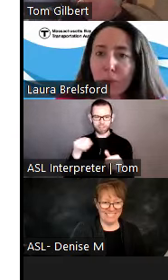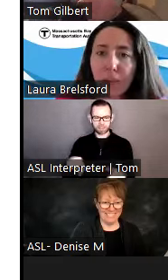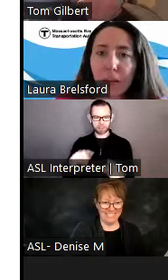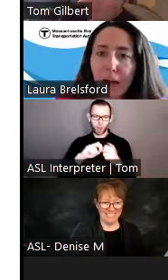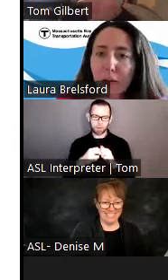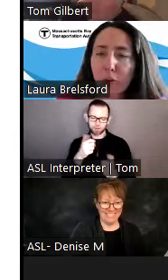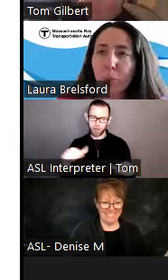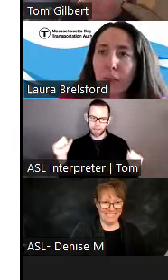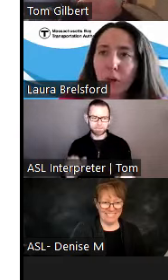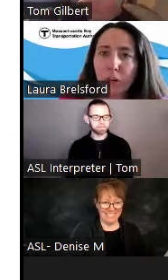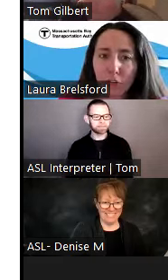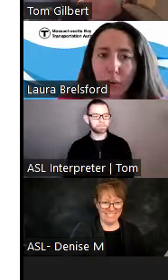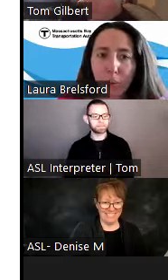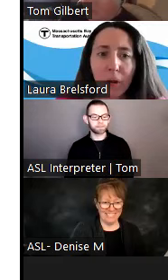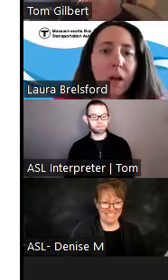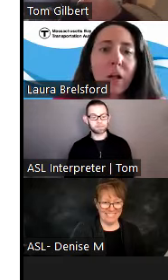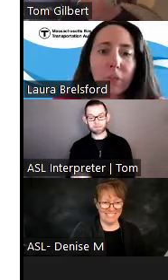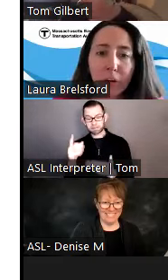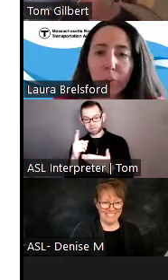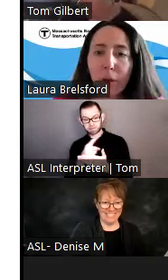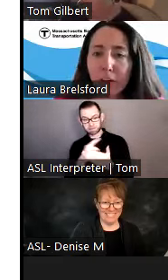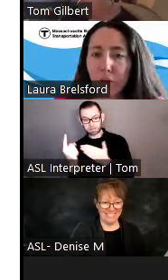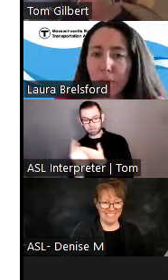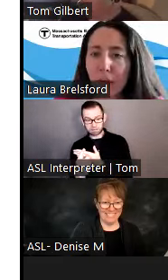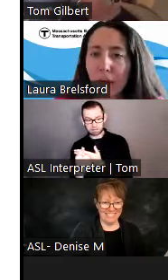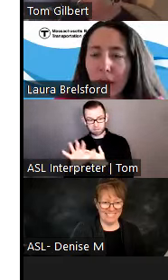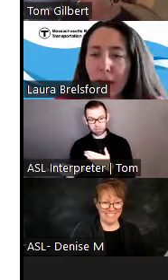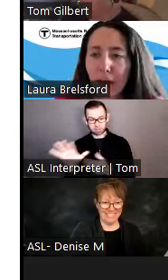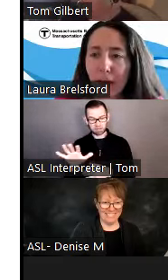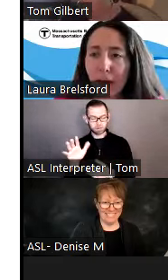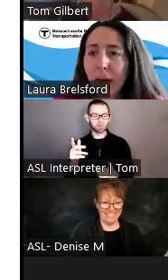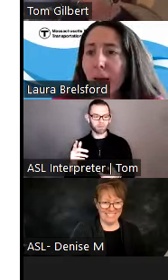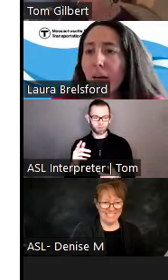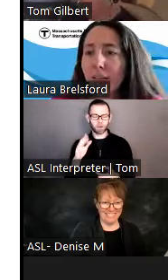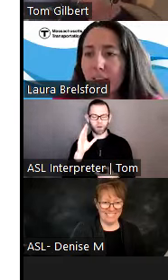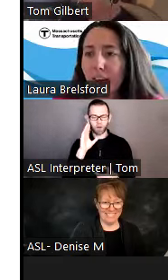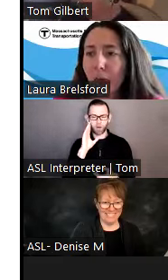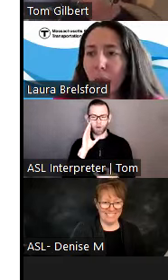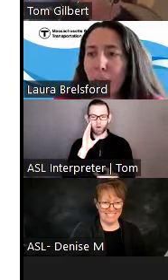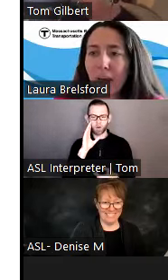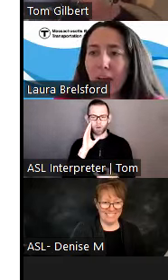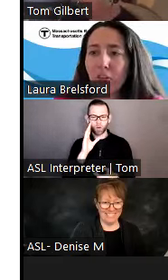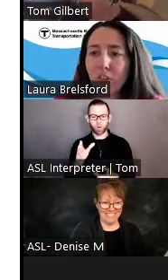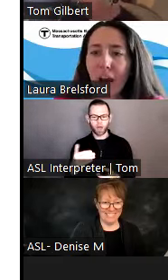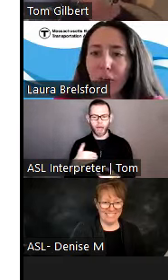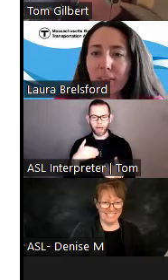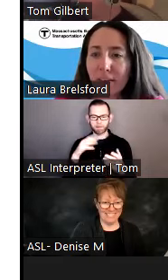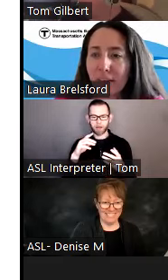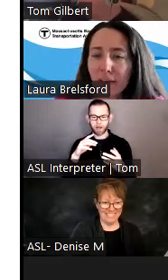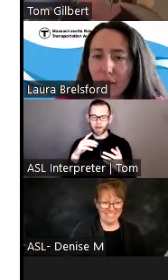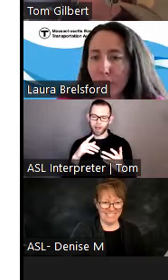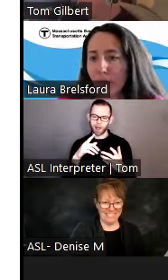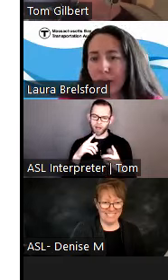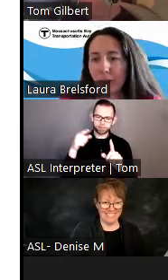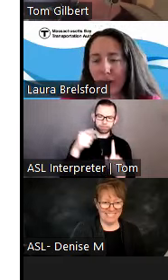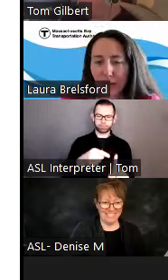And within the next week or so, there will actually be a dedicated web page that